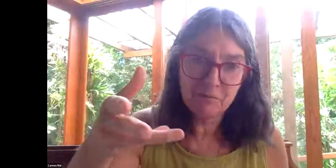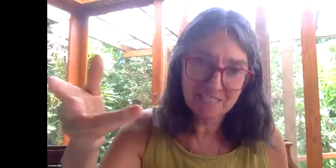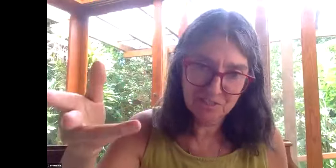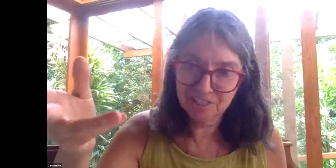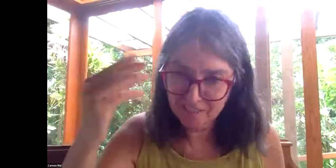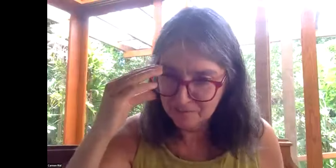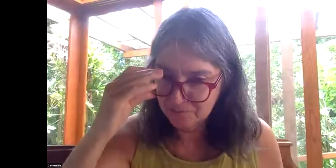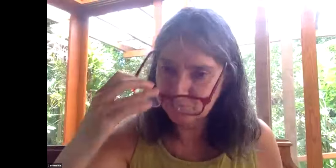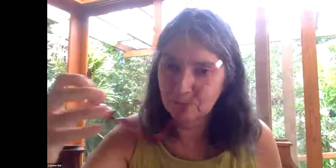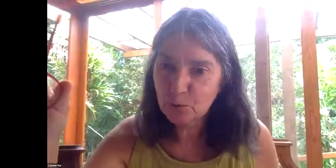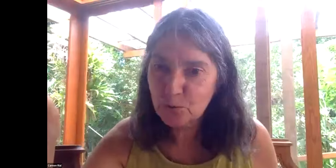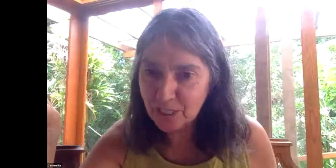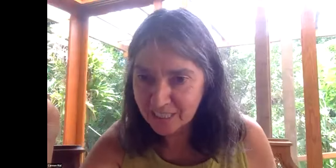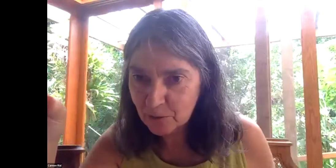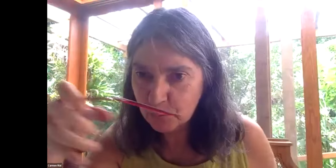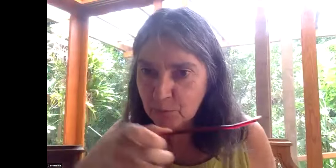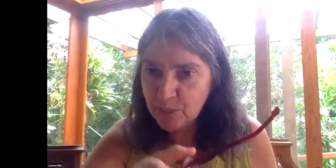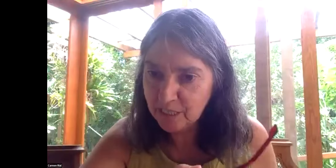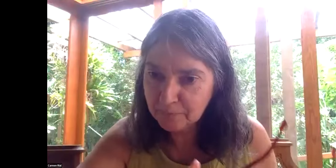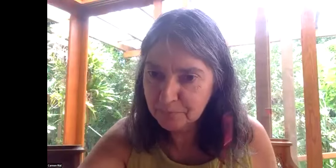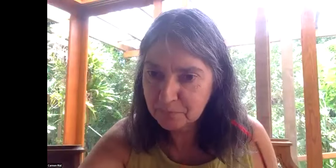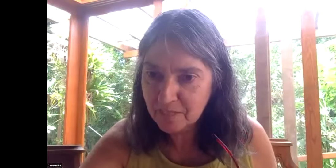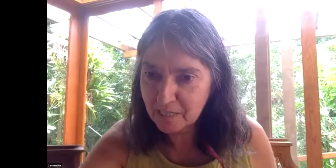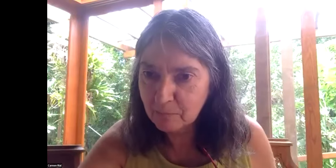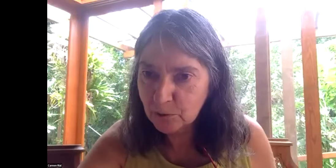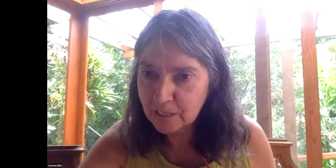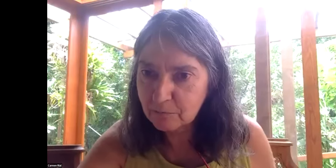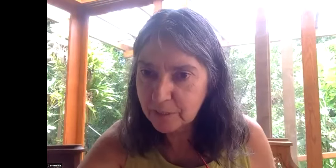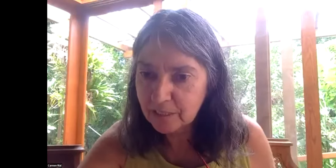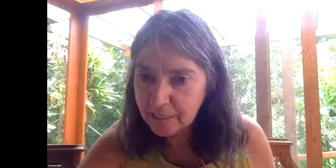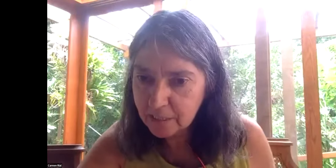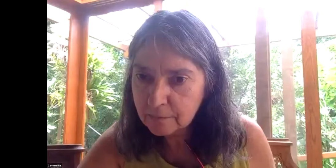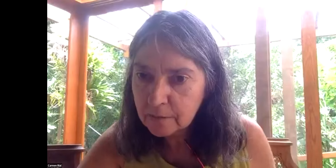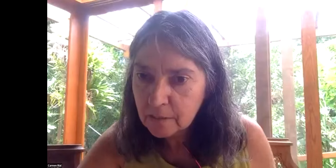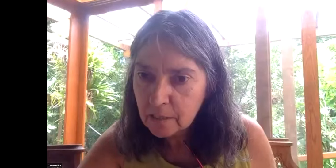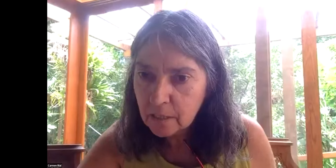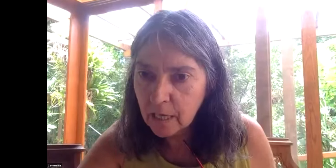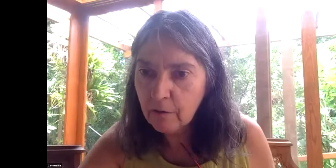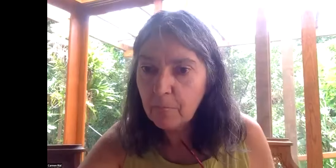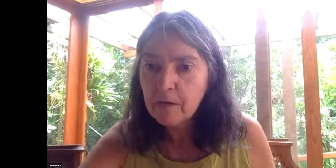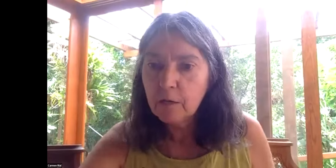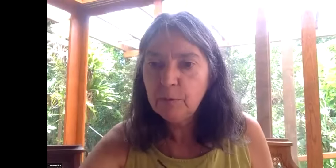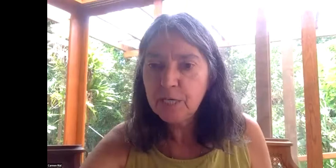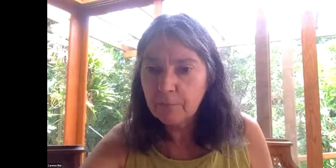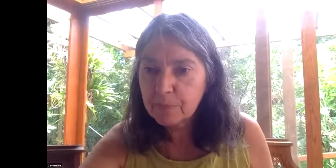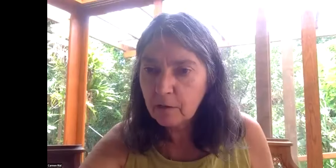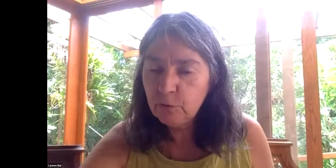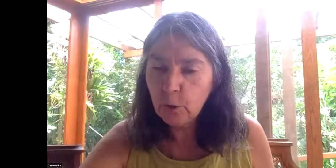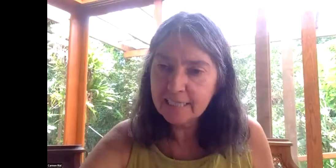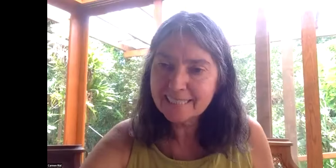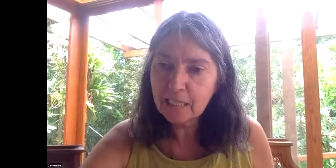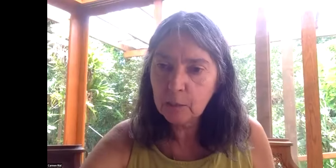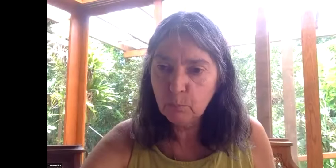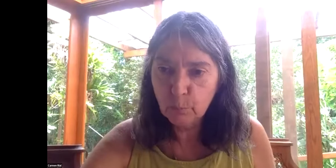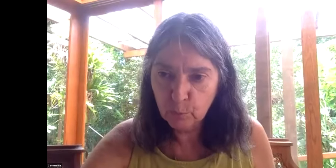I have a question from Susana to Bibia. I'm gonna read here. Bibia,